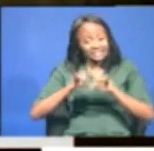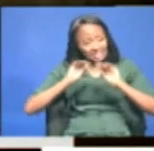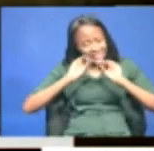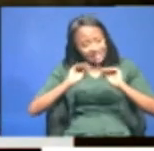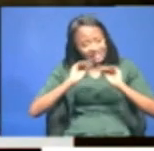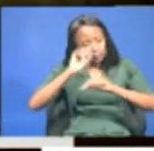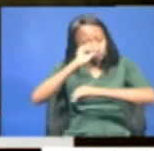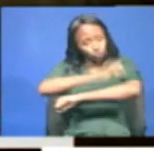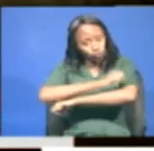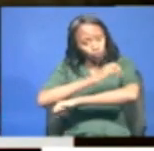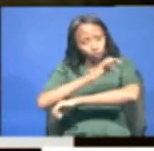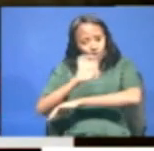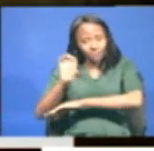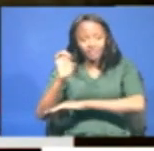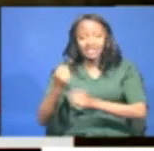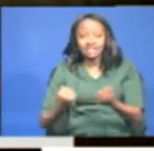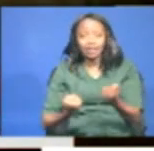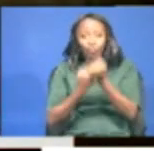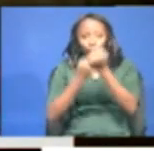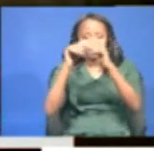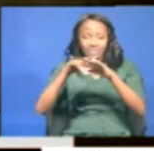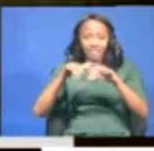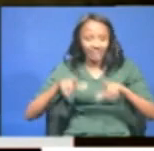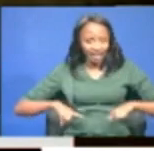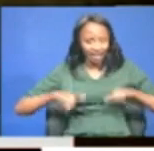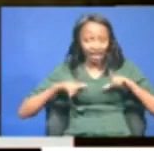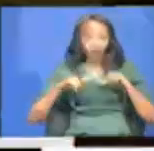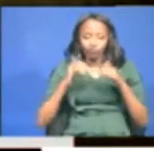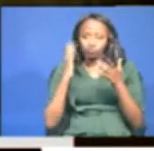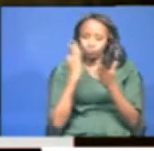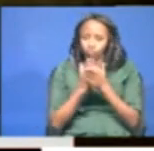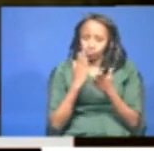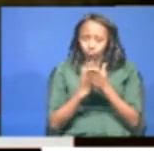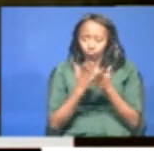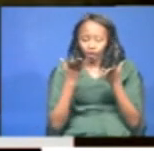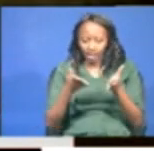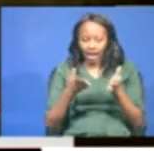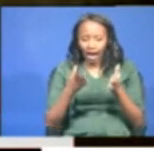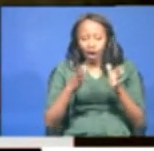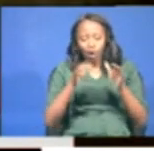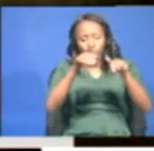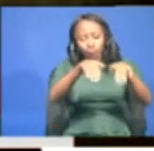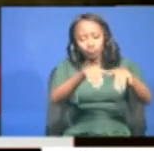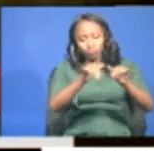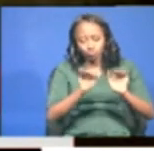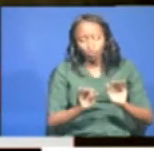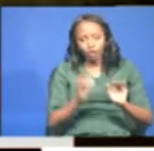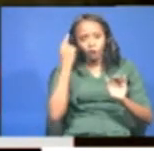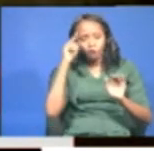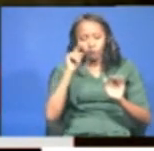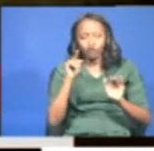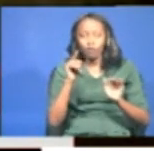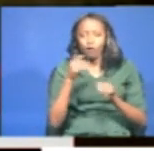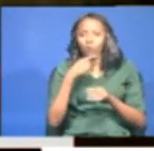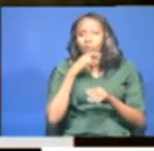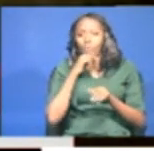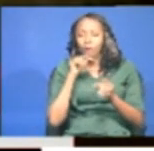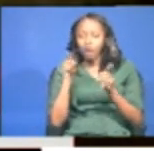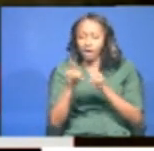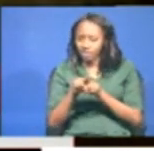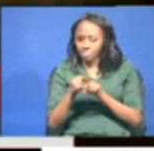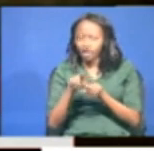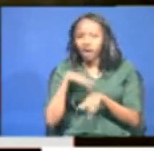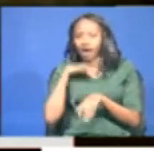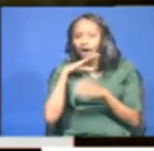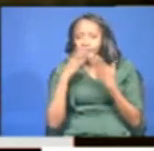assist them in life. So as we escort my late brother, I have a debt of gratitude